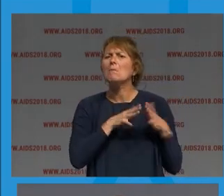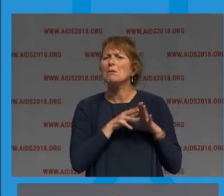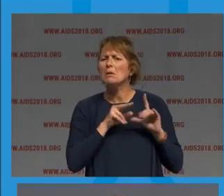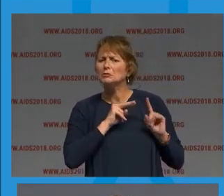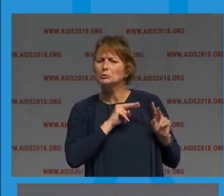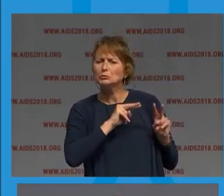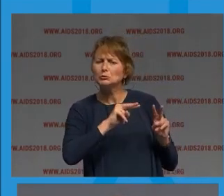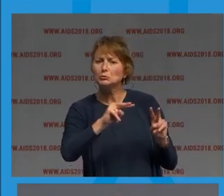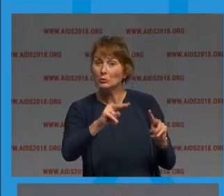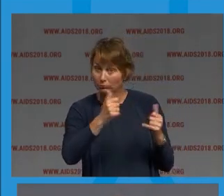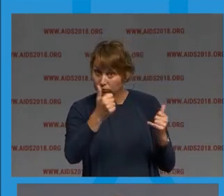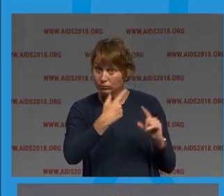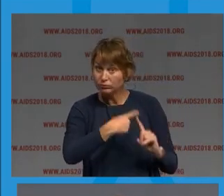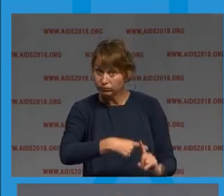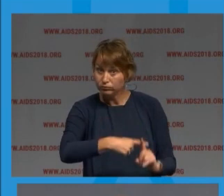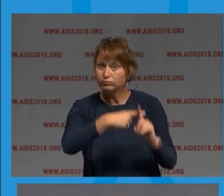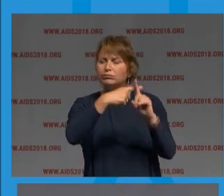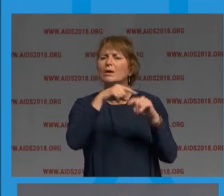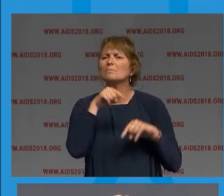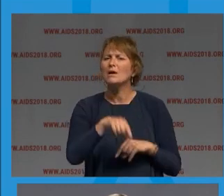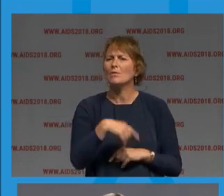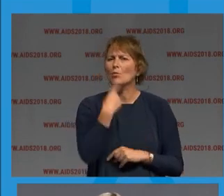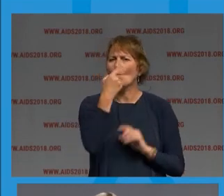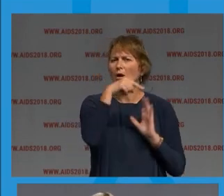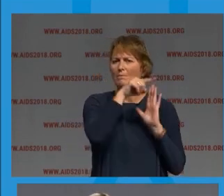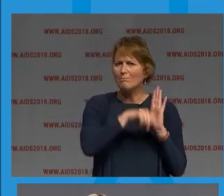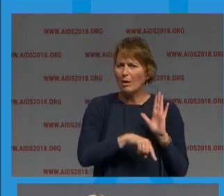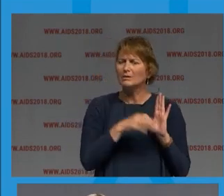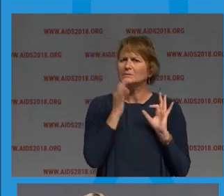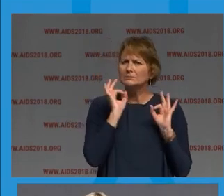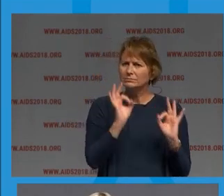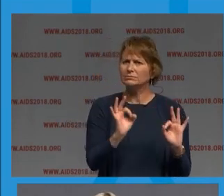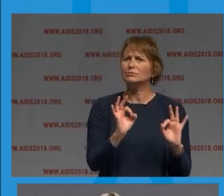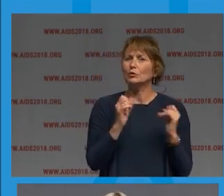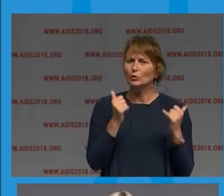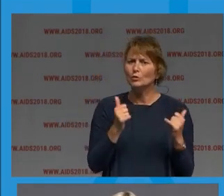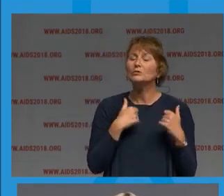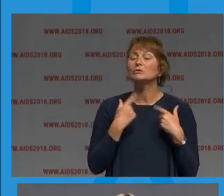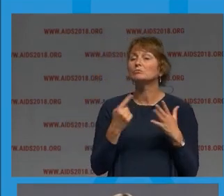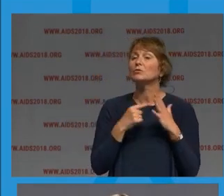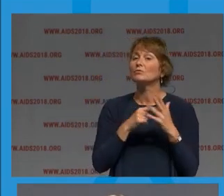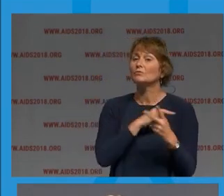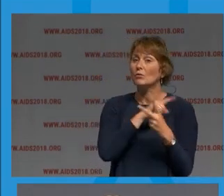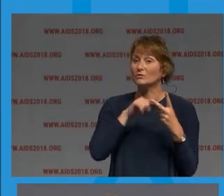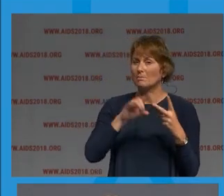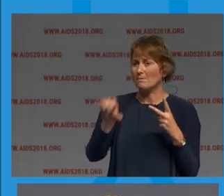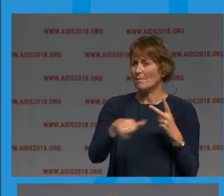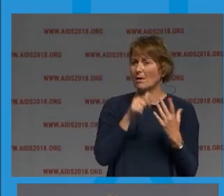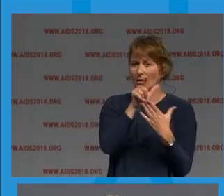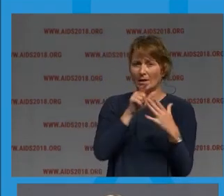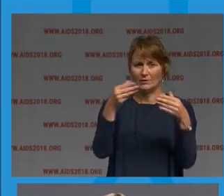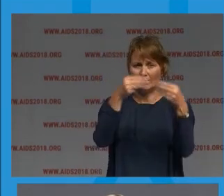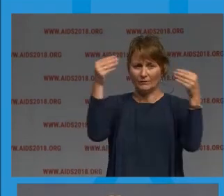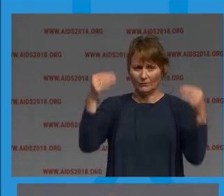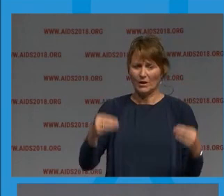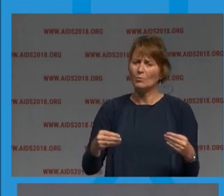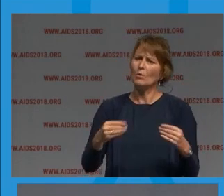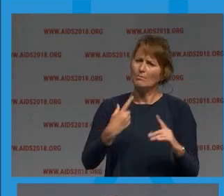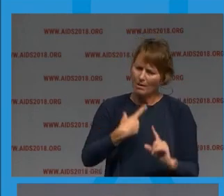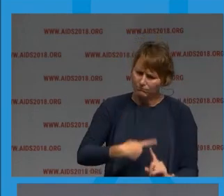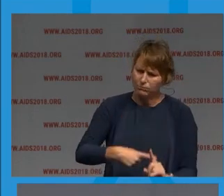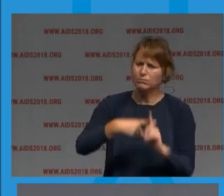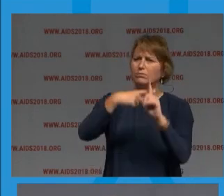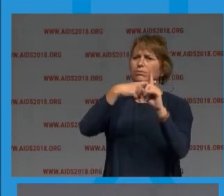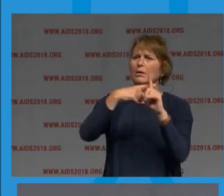made through UNGAS policy around gender in drugs policy. Improve legal framework to ensure continuous